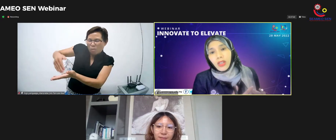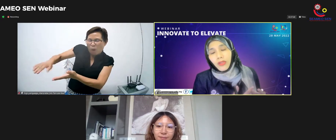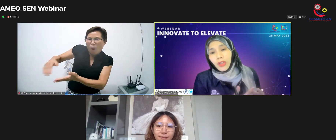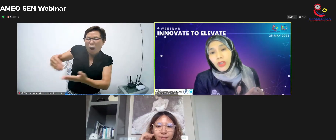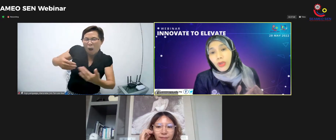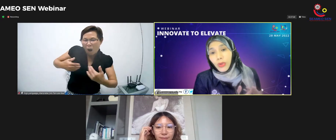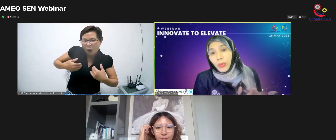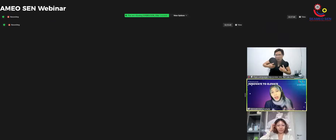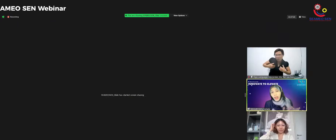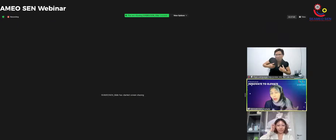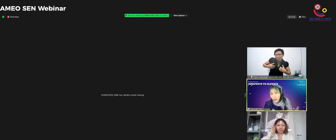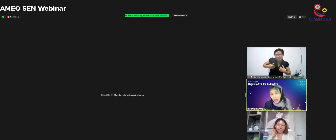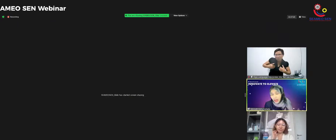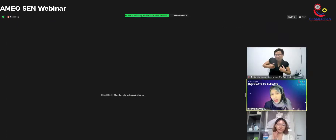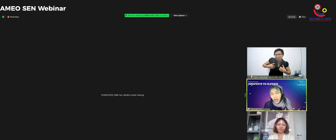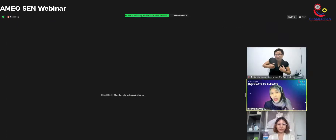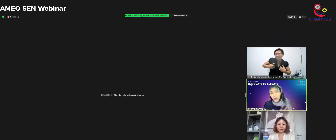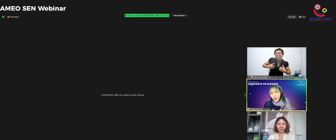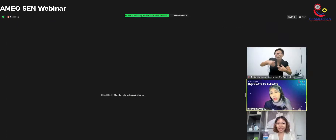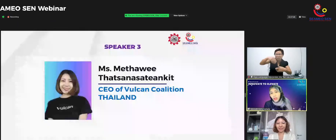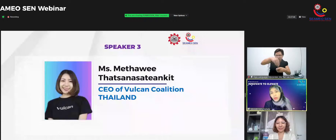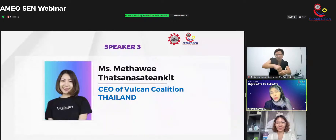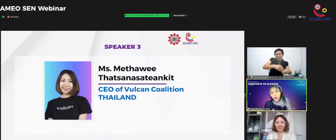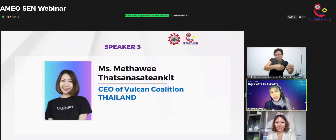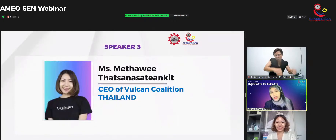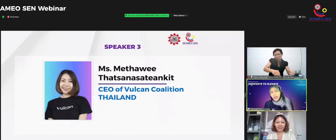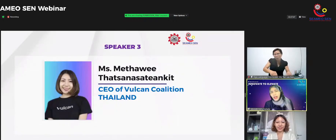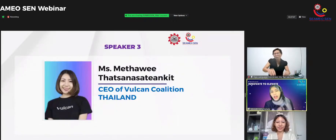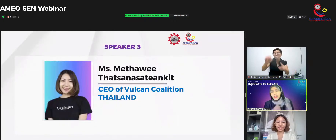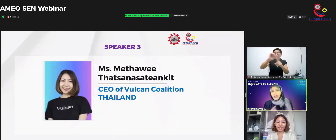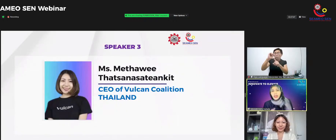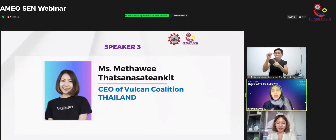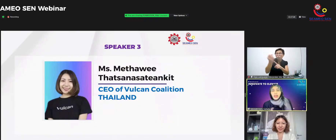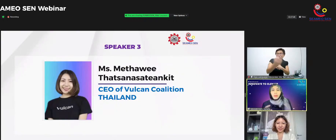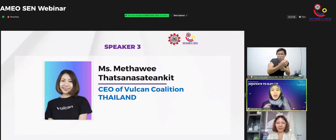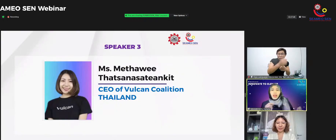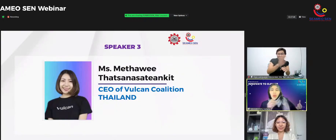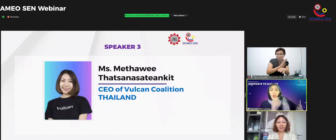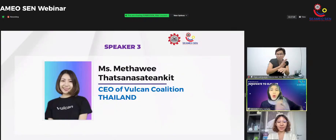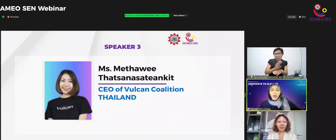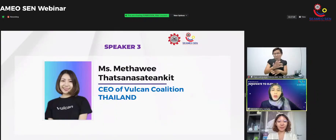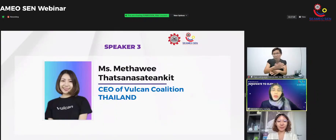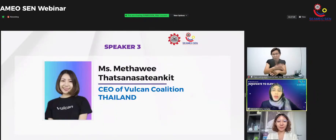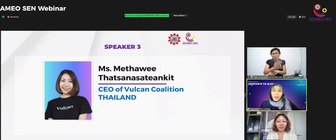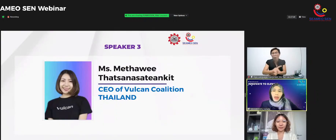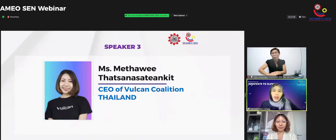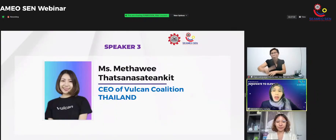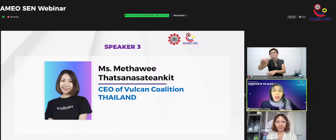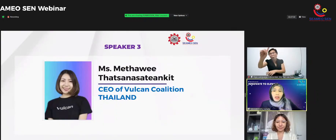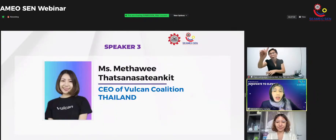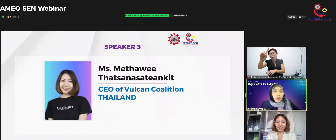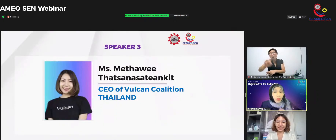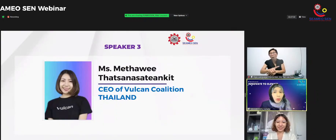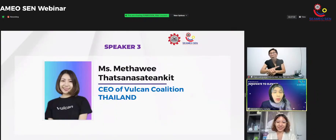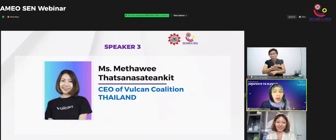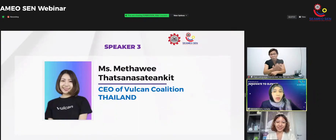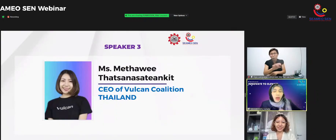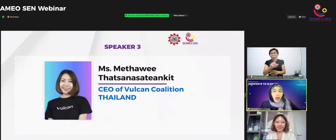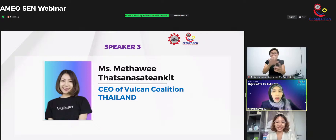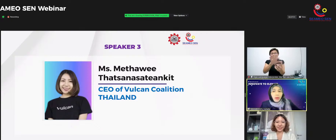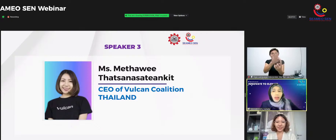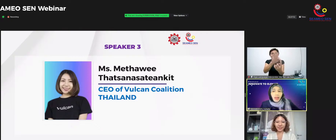socially disadvantaged groups in the labor market, social enterprises selected the disabled as one of their main target